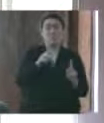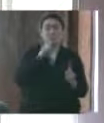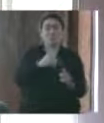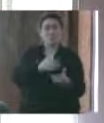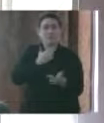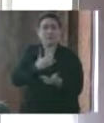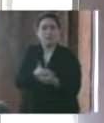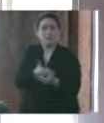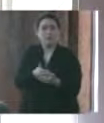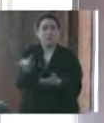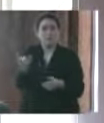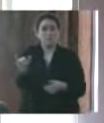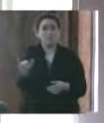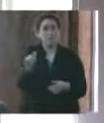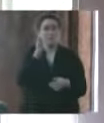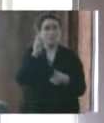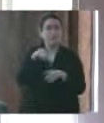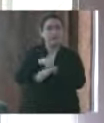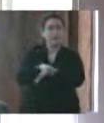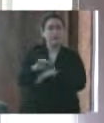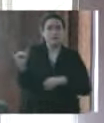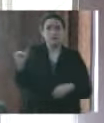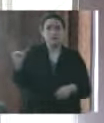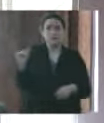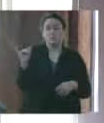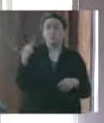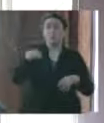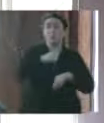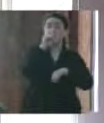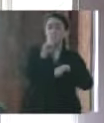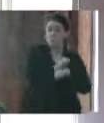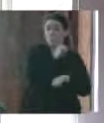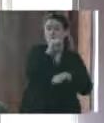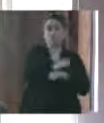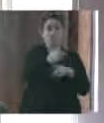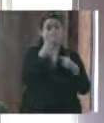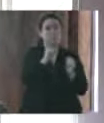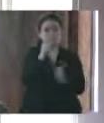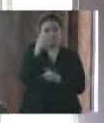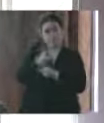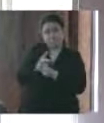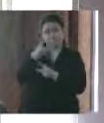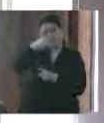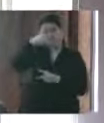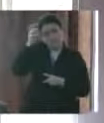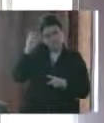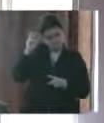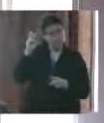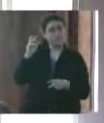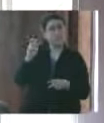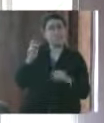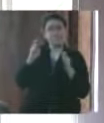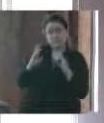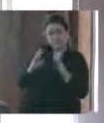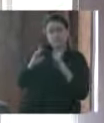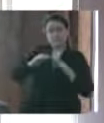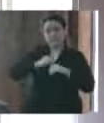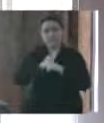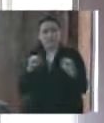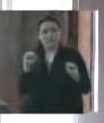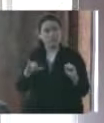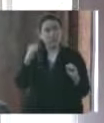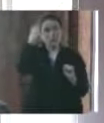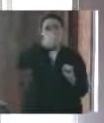wild tigers, we're protecting a majestic animal so it can be discovered and admired by future generations and